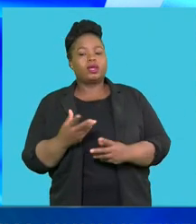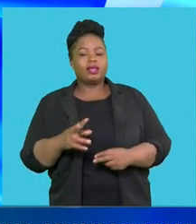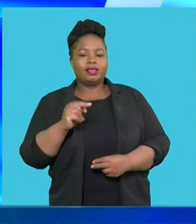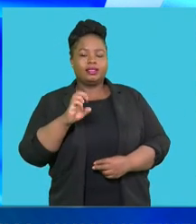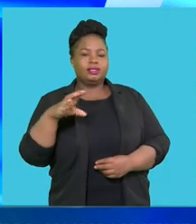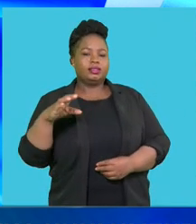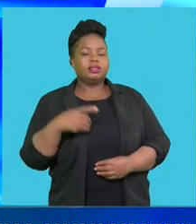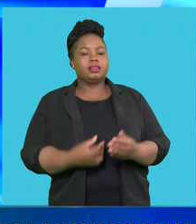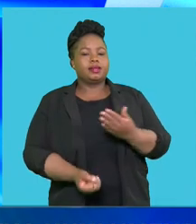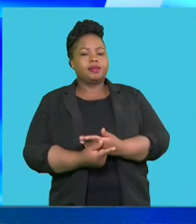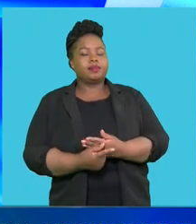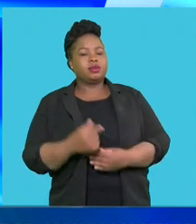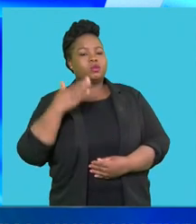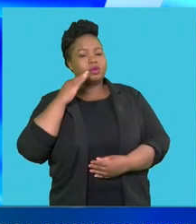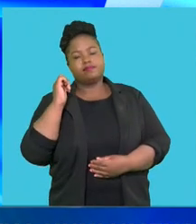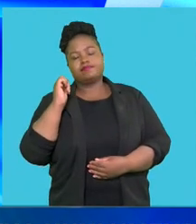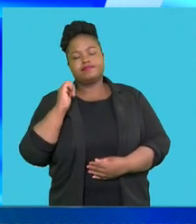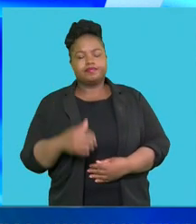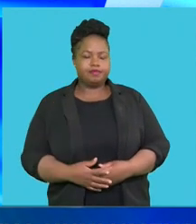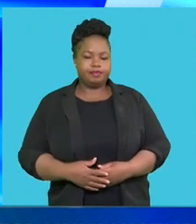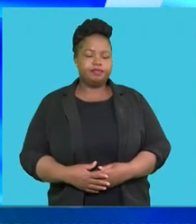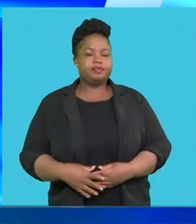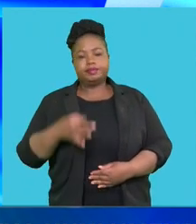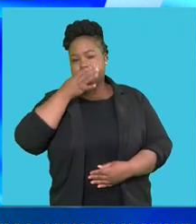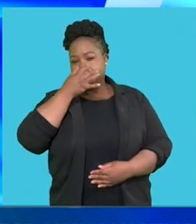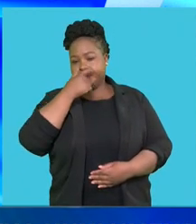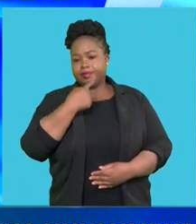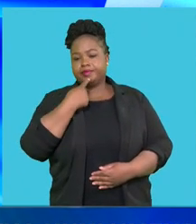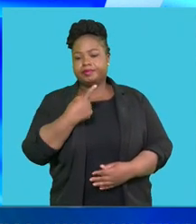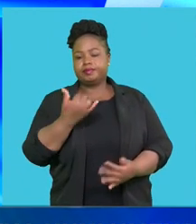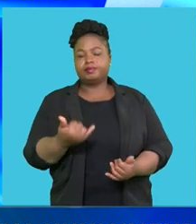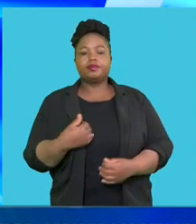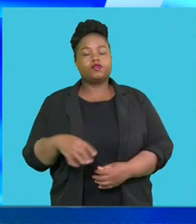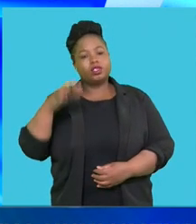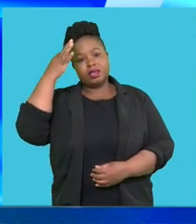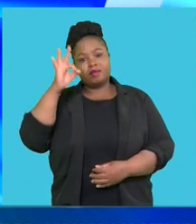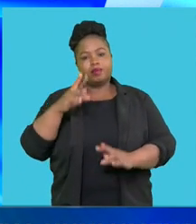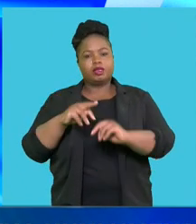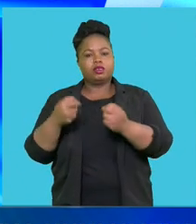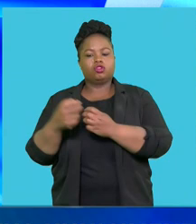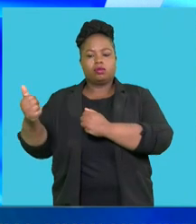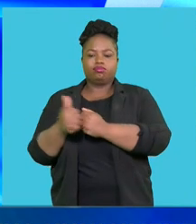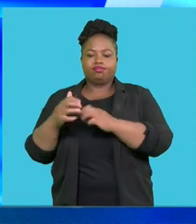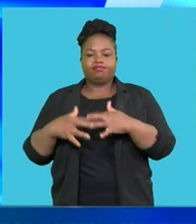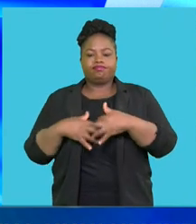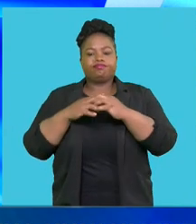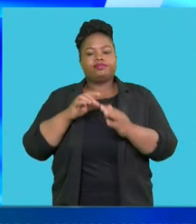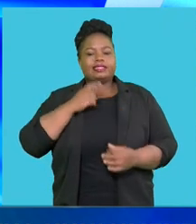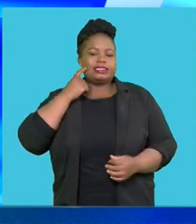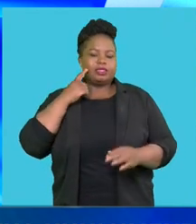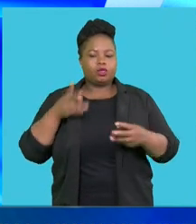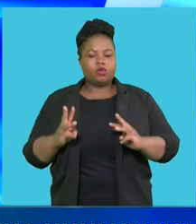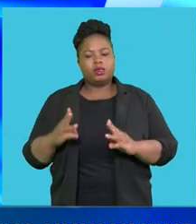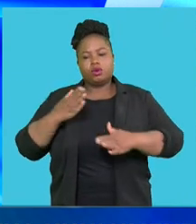ANC obubanje parati no sugu izolo Uda maposa utige uksungula uhulumenu ubumbano guzo e longge Kuinzelelu ule uksa